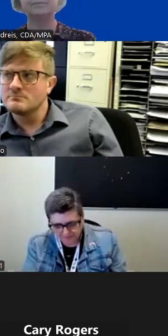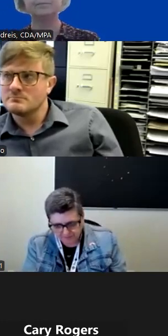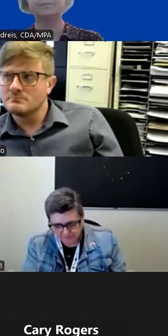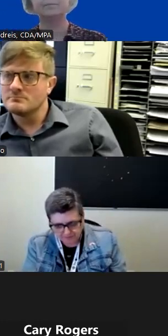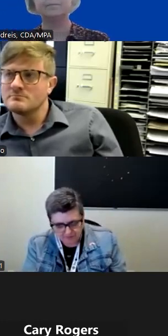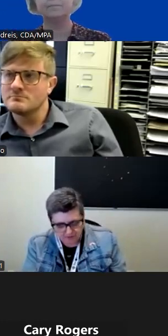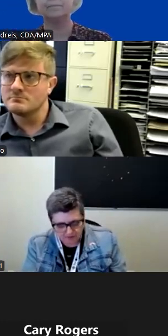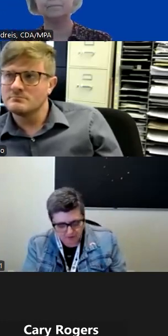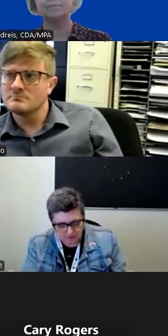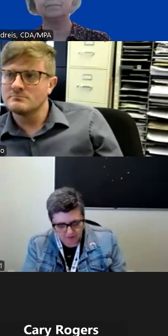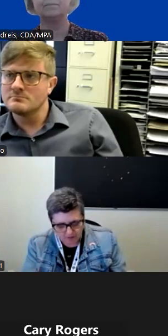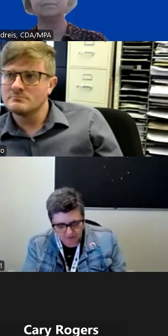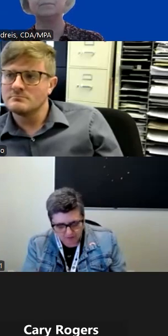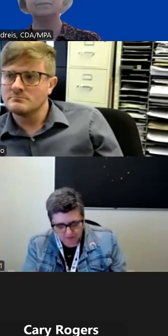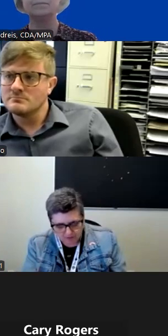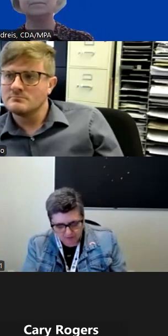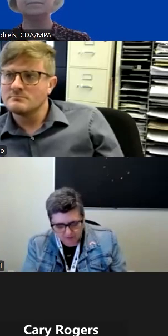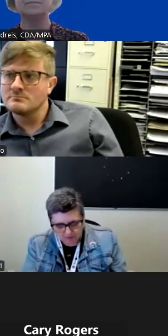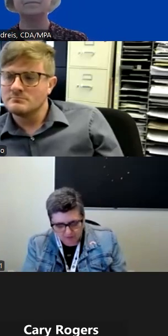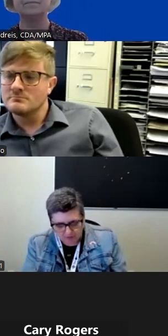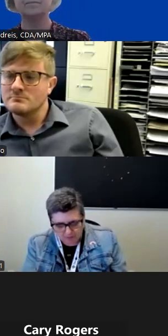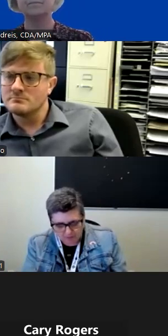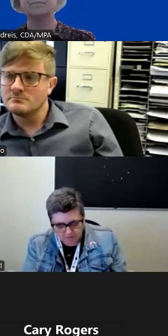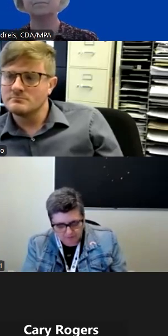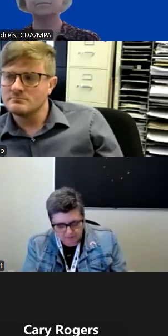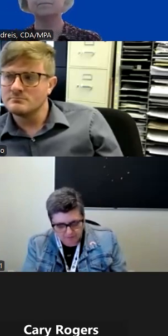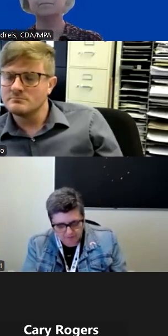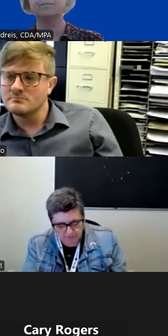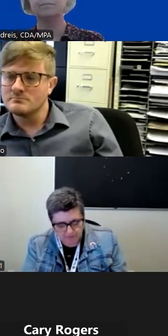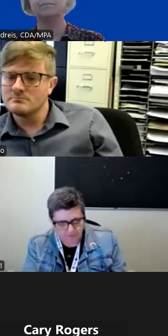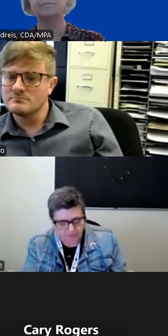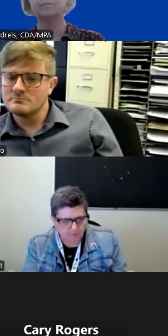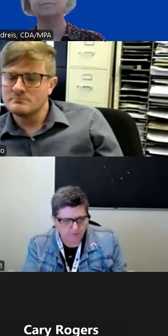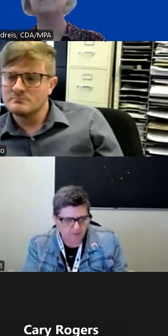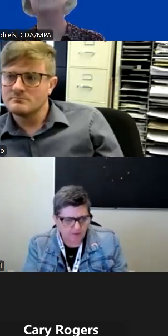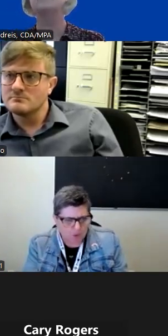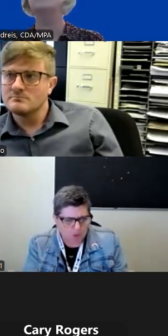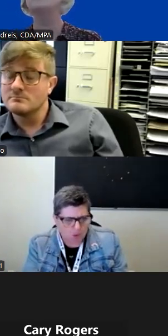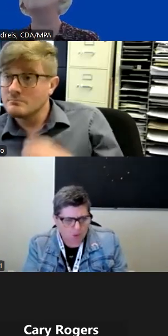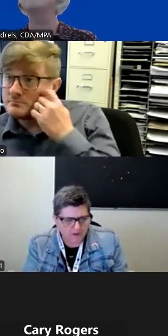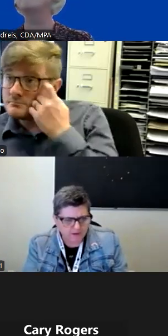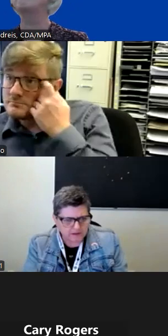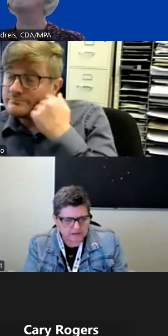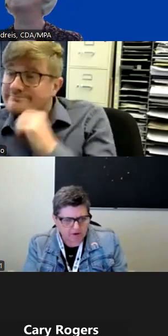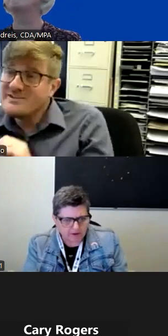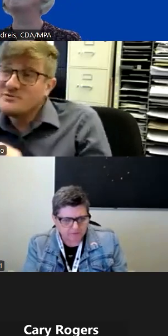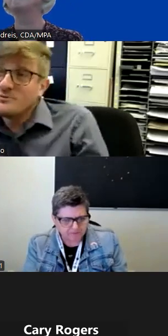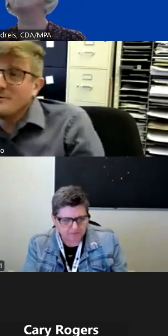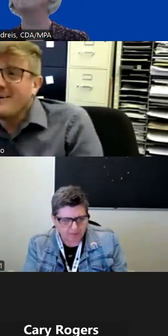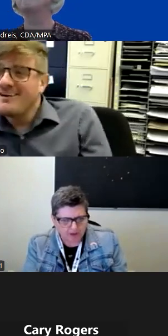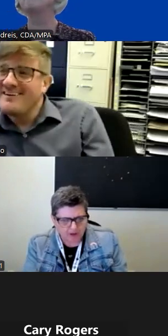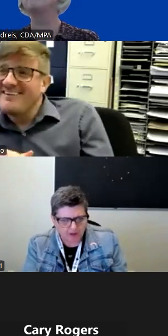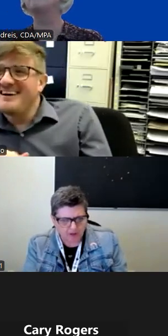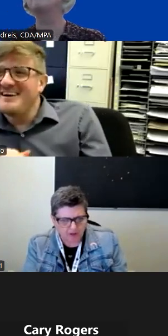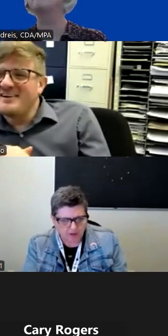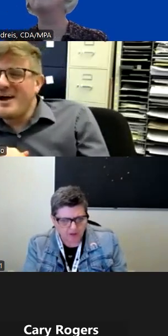provide them resources to be able to then help the patient per se. Jason, I know you have You raise